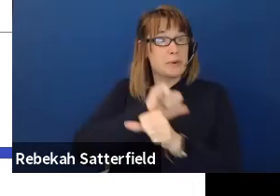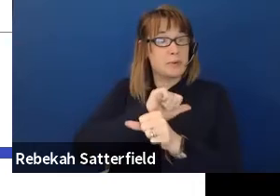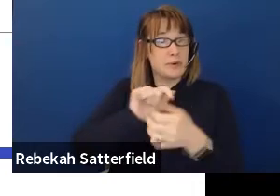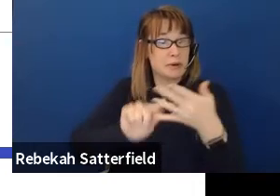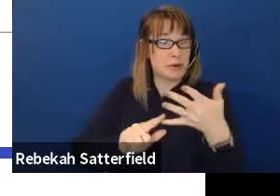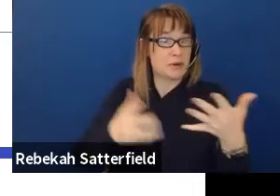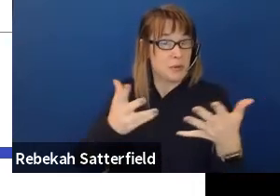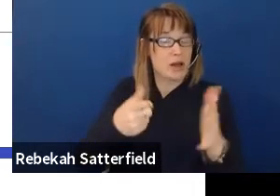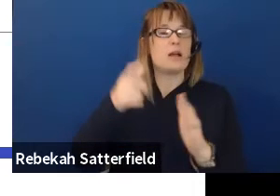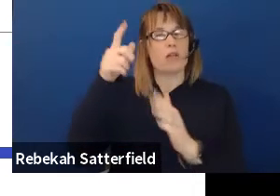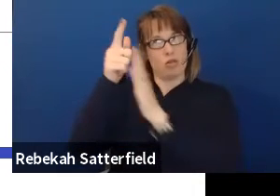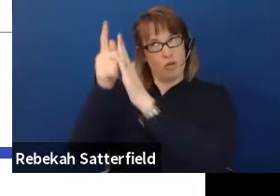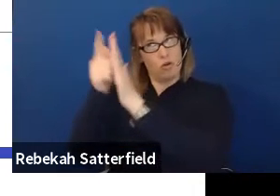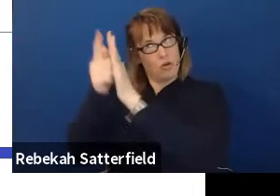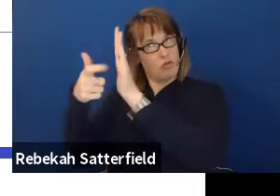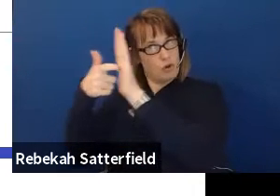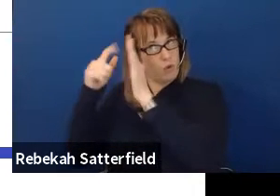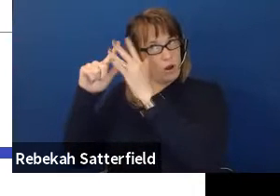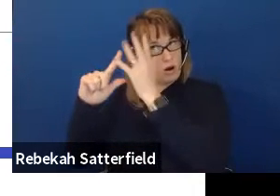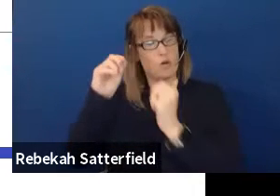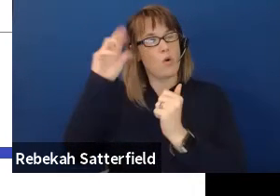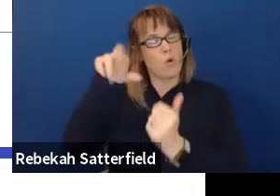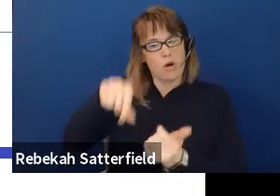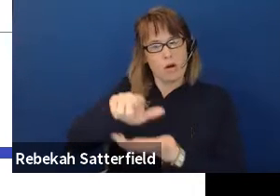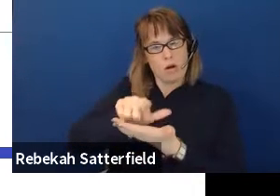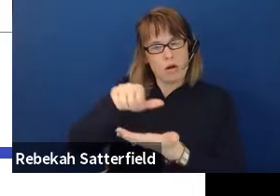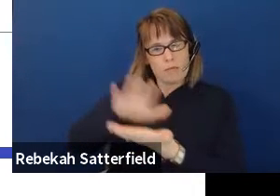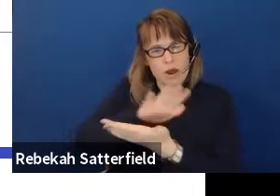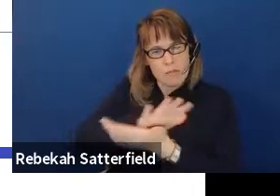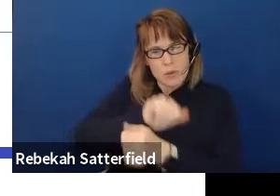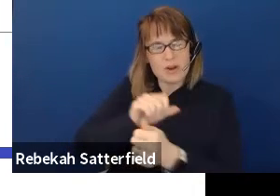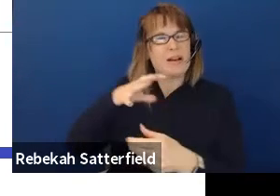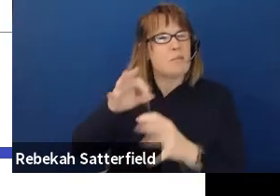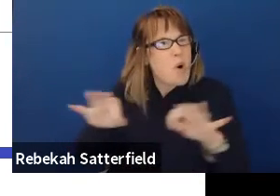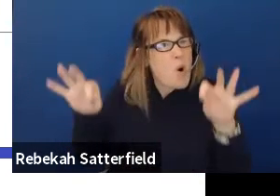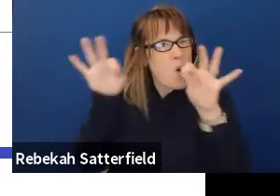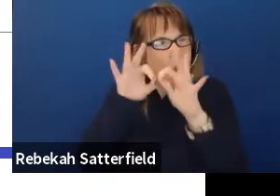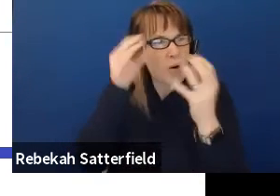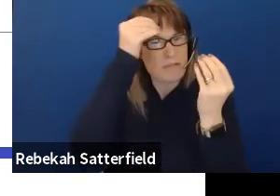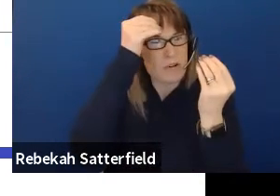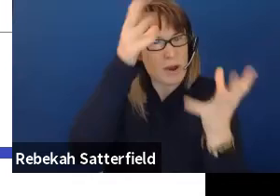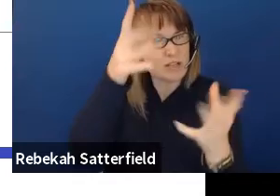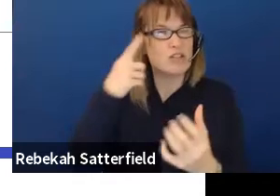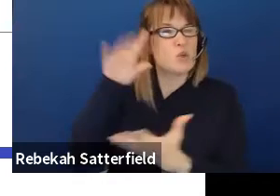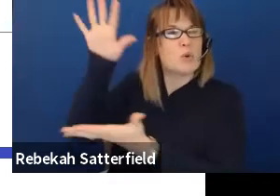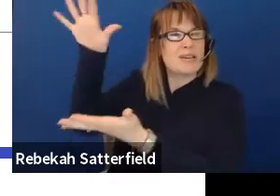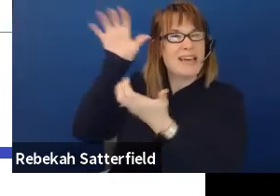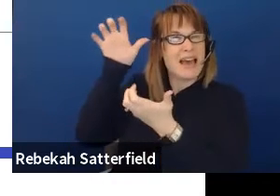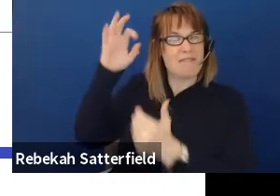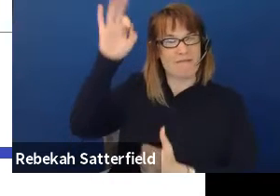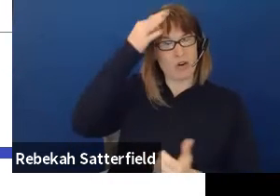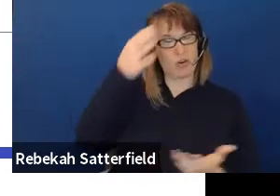either required by law or contain critical information for obtaining federal services or